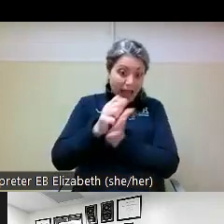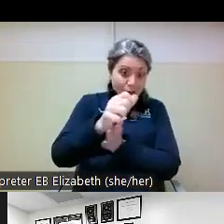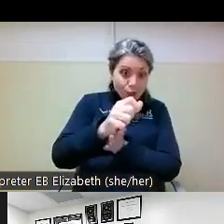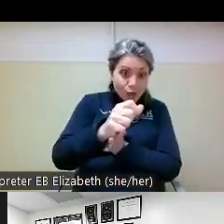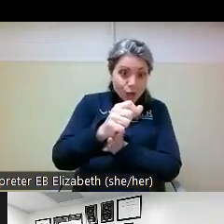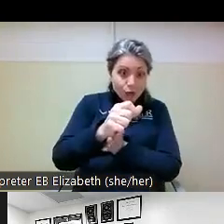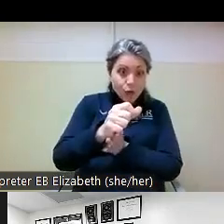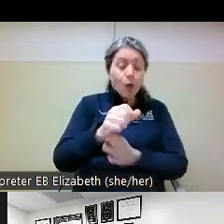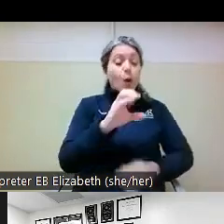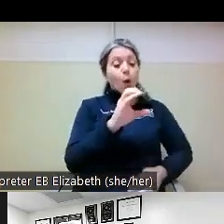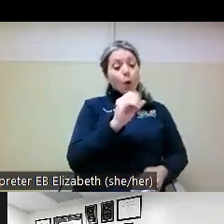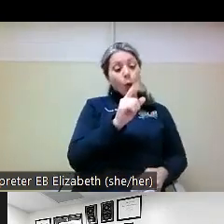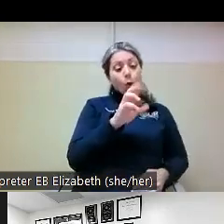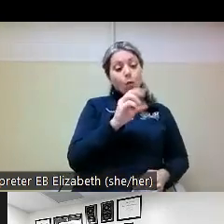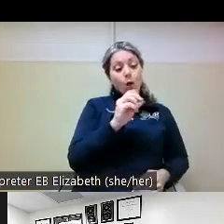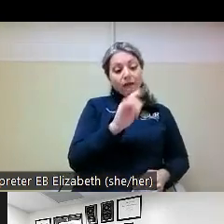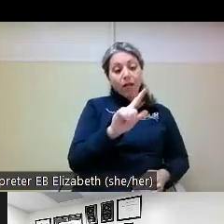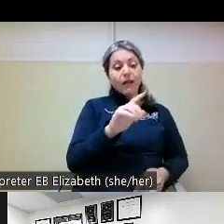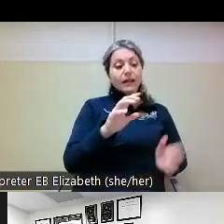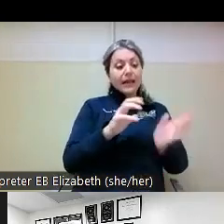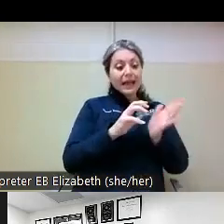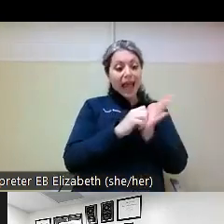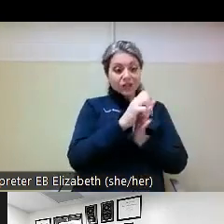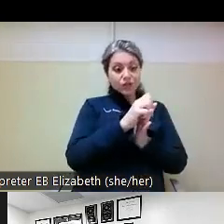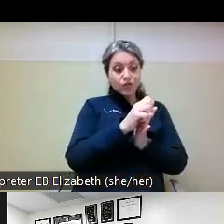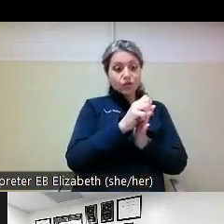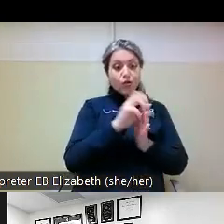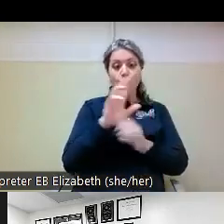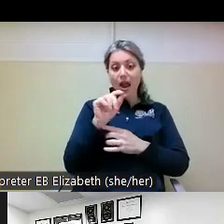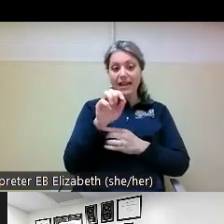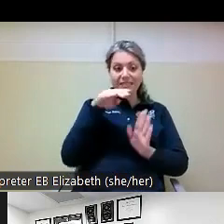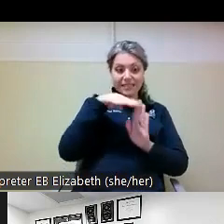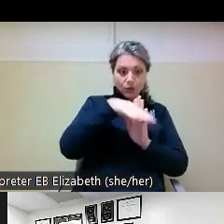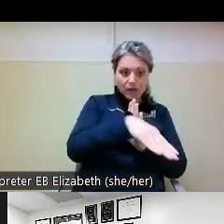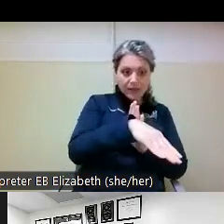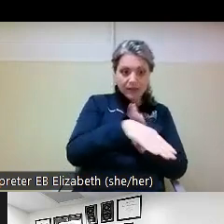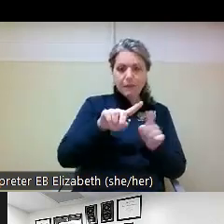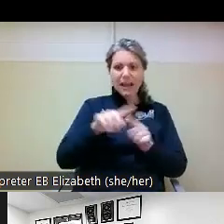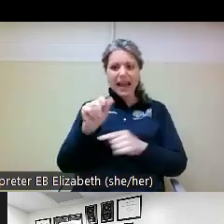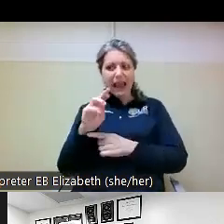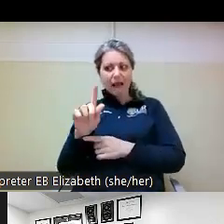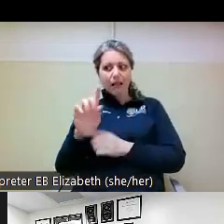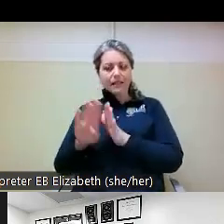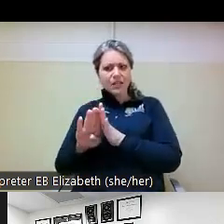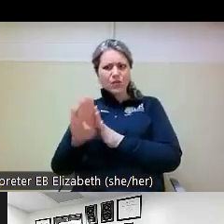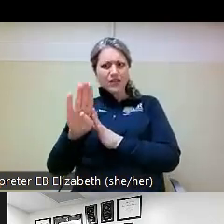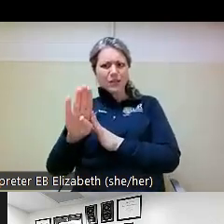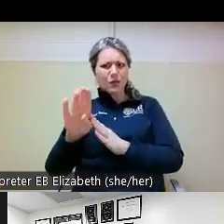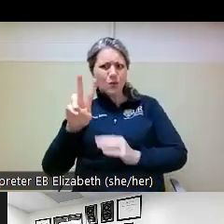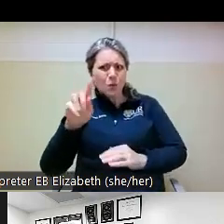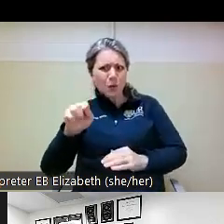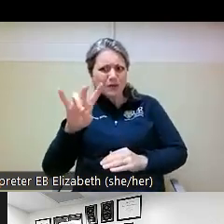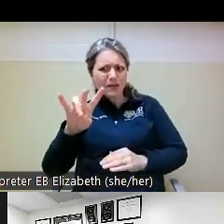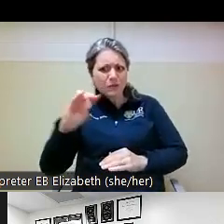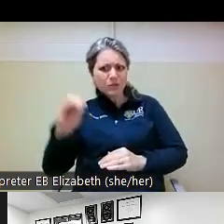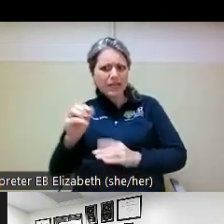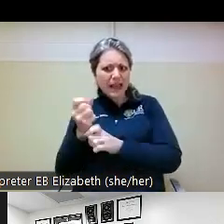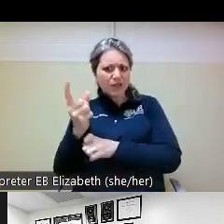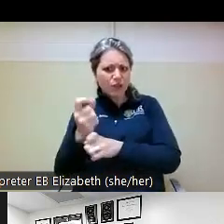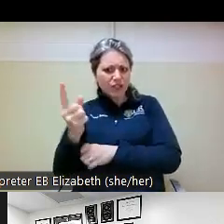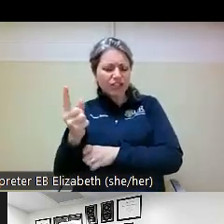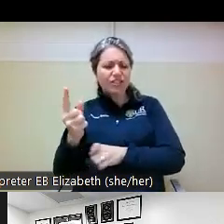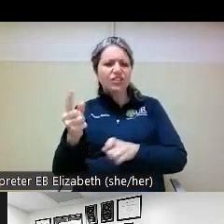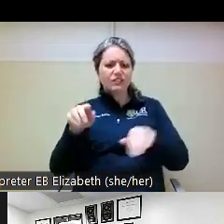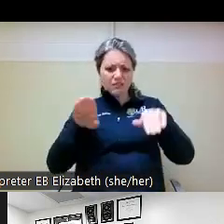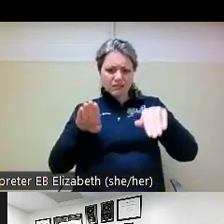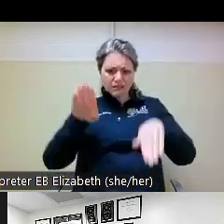have been decreasing, in the US, the rate of anal cancer has actually been increasing by about 2.7% per year. And